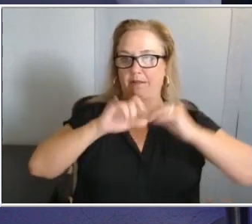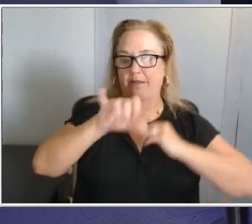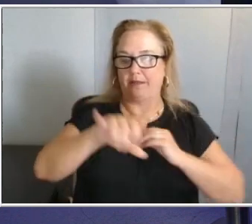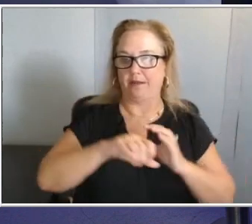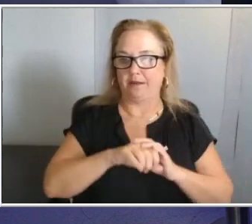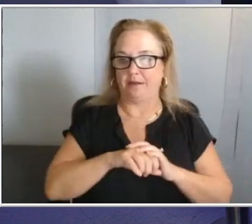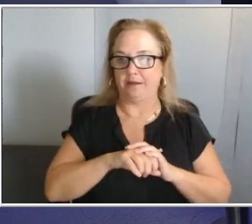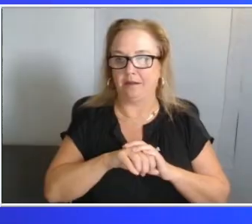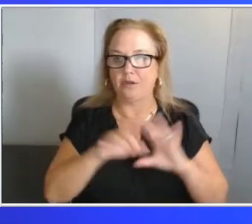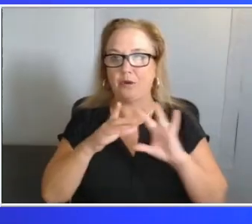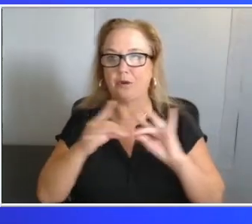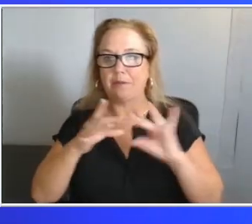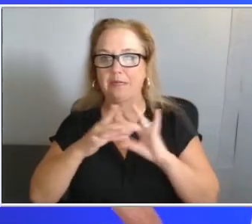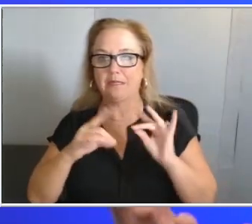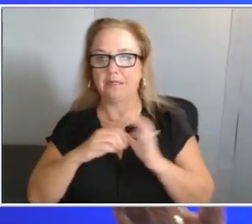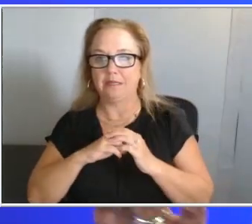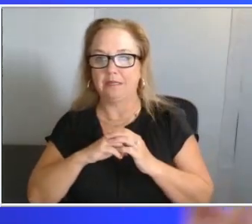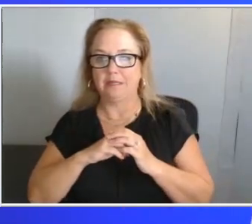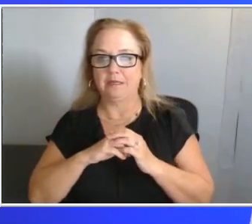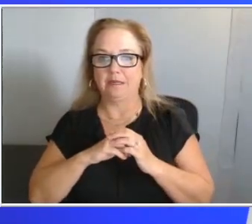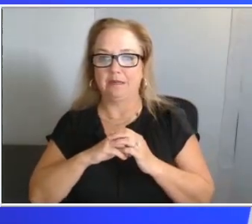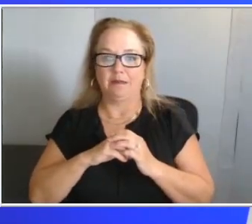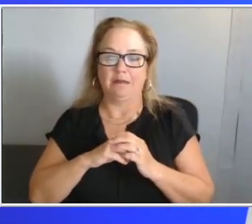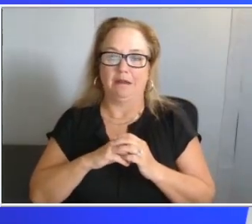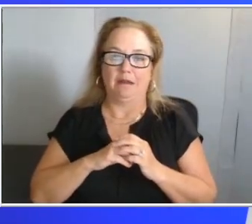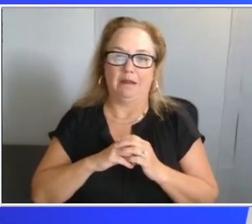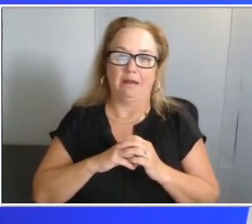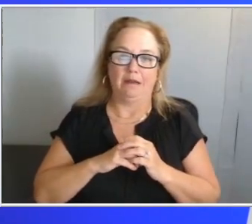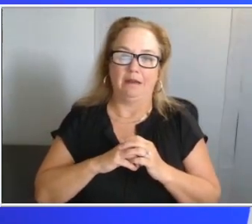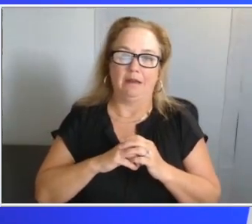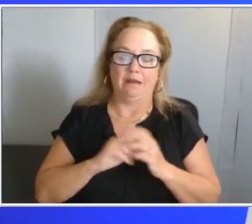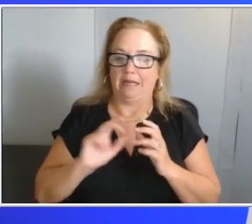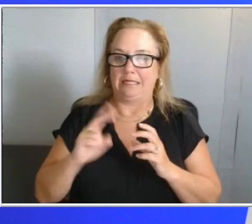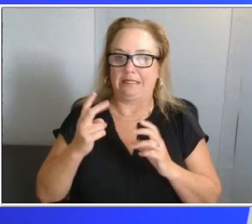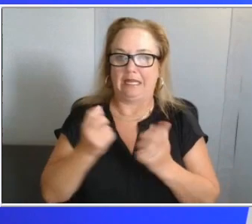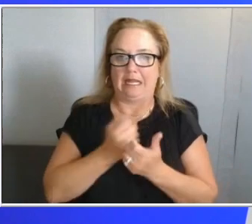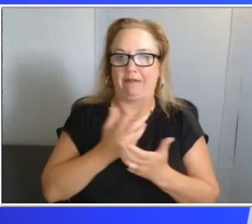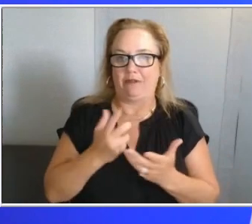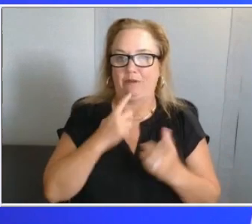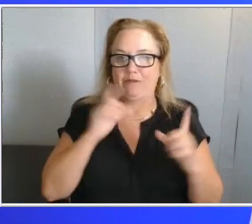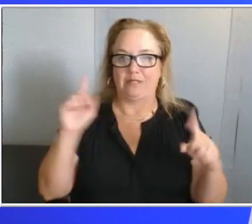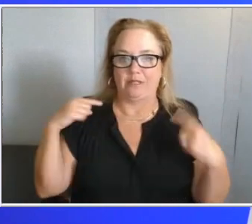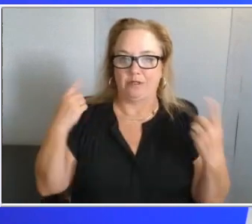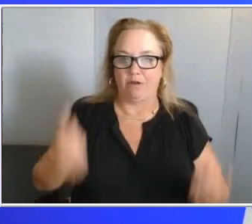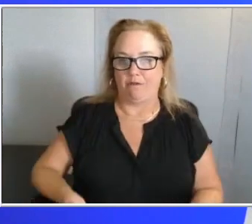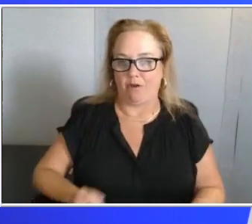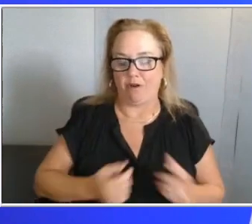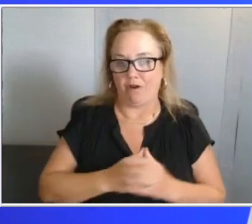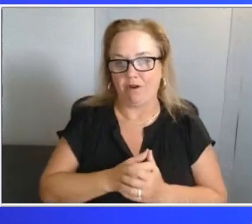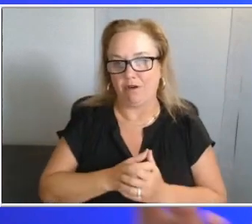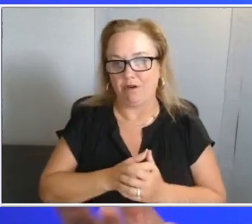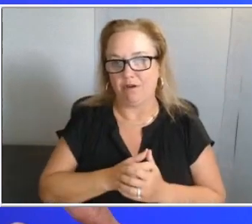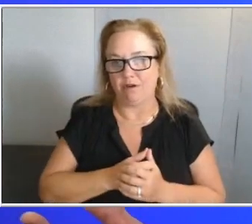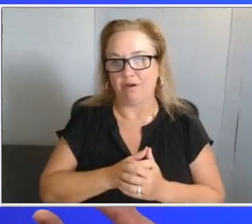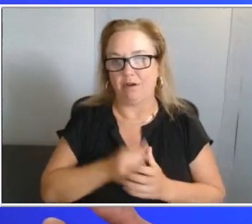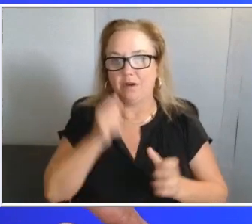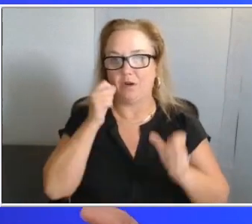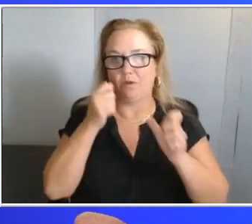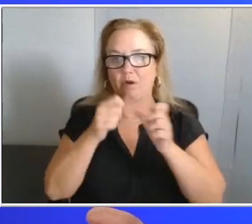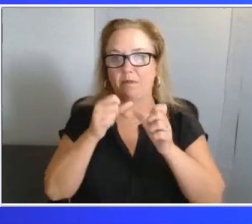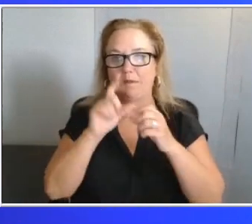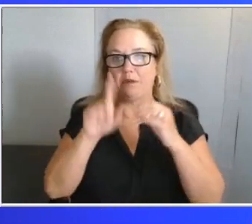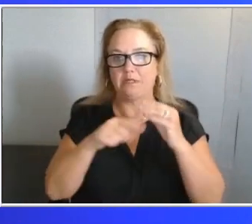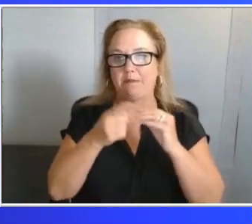your message? I just kind of second everything that we've said so far, but just remember this is about